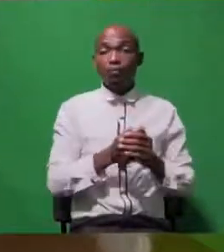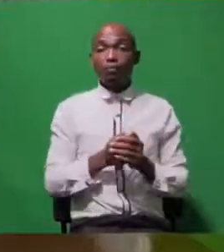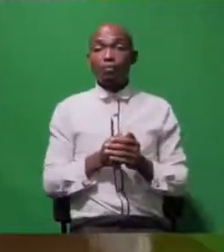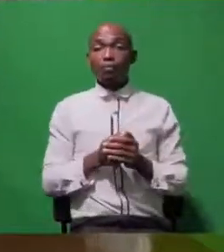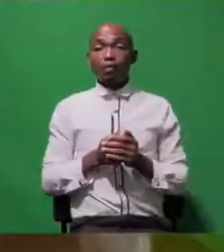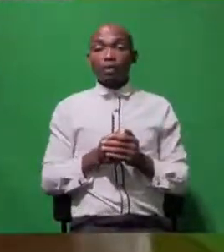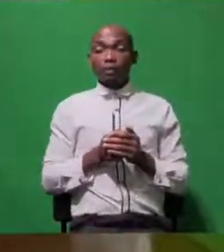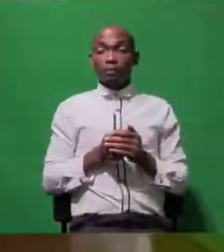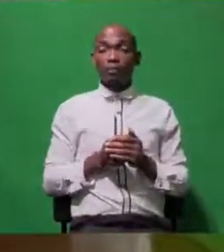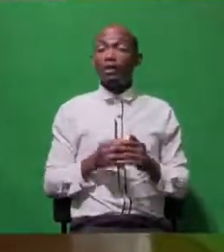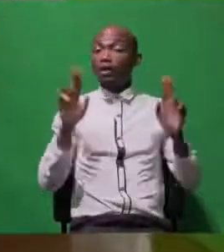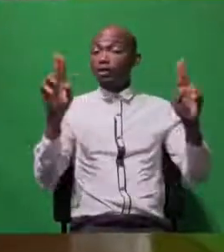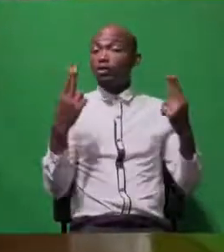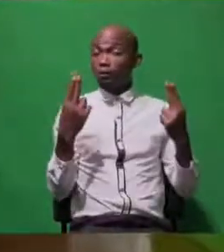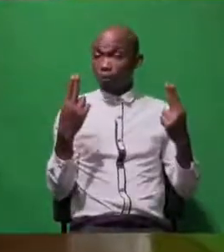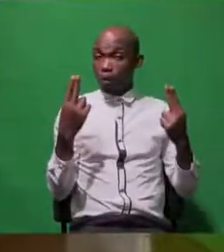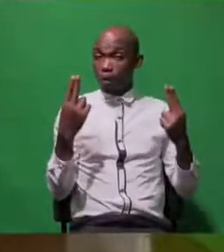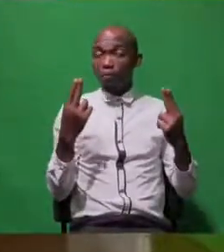proceed with our lesson